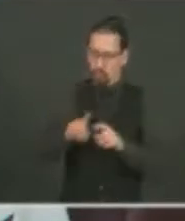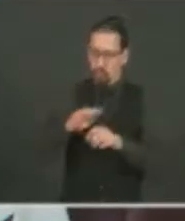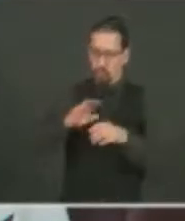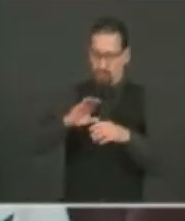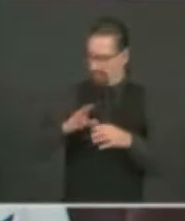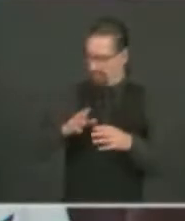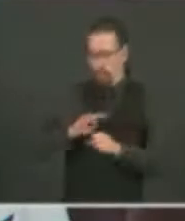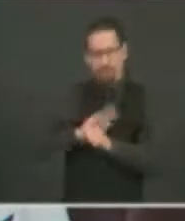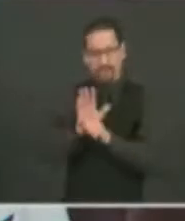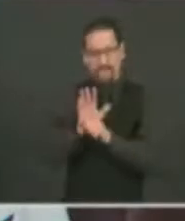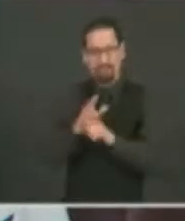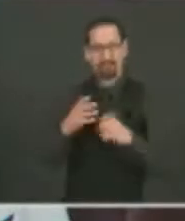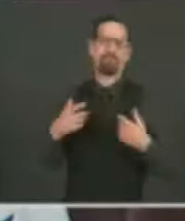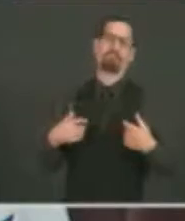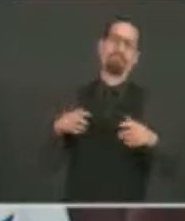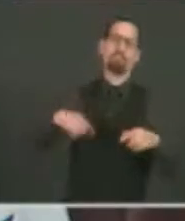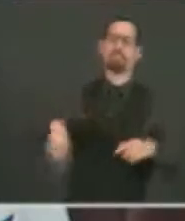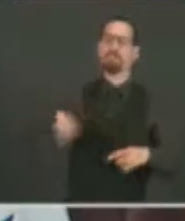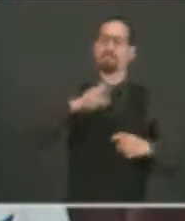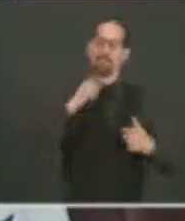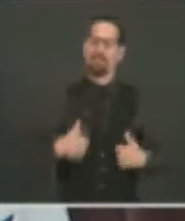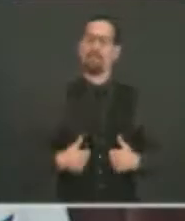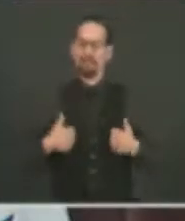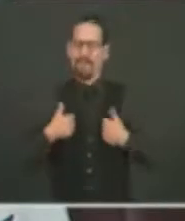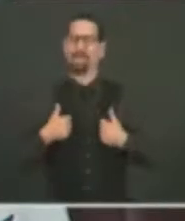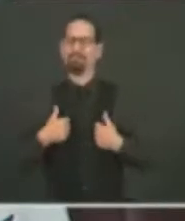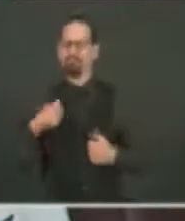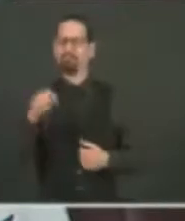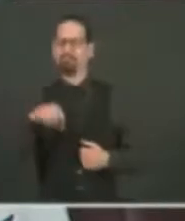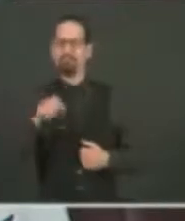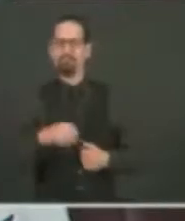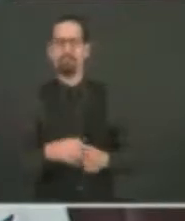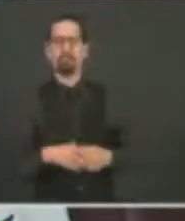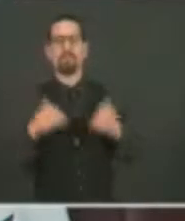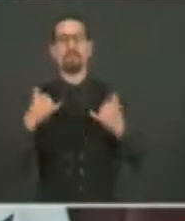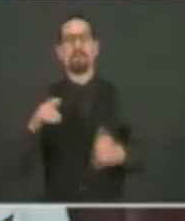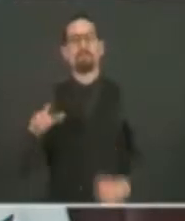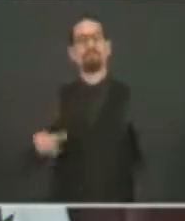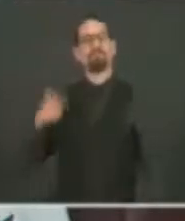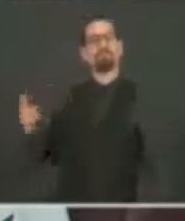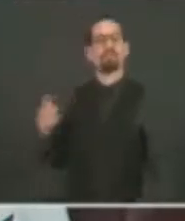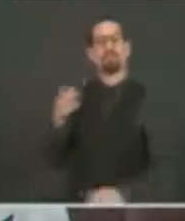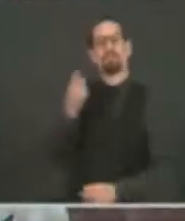you even more. Okay, with that, I'll turn it over to Dr. Alexander Scott.